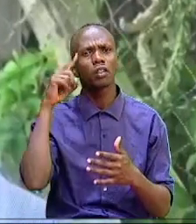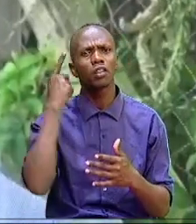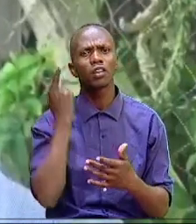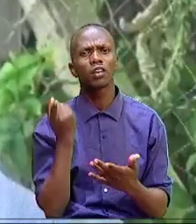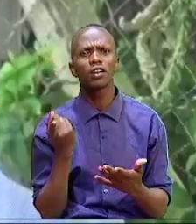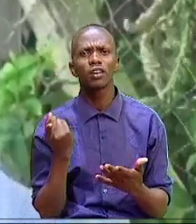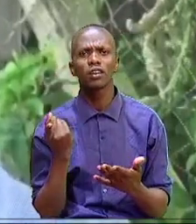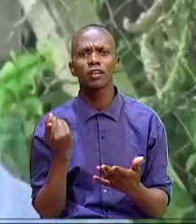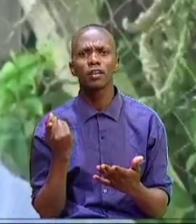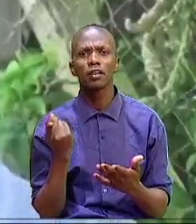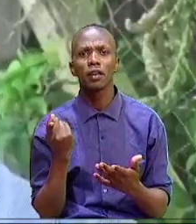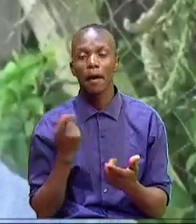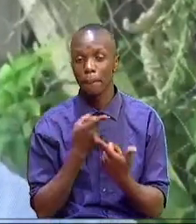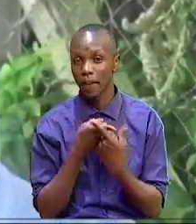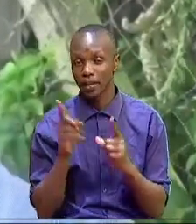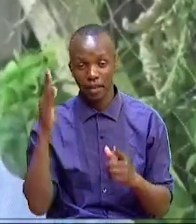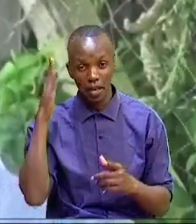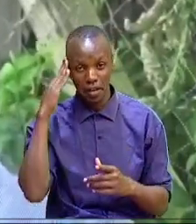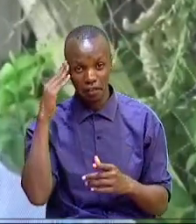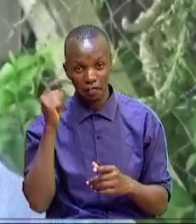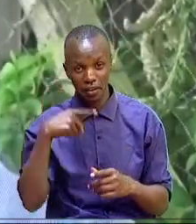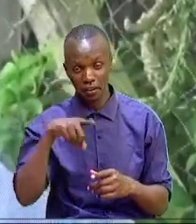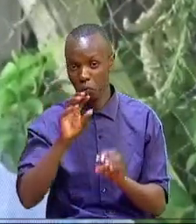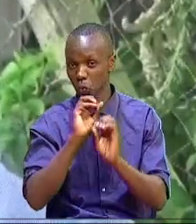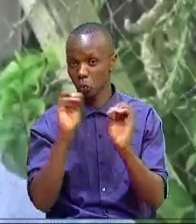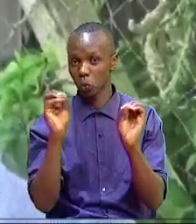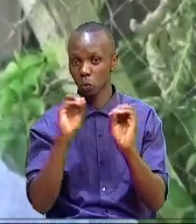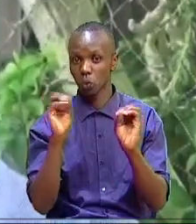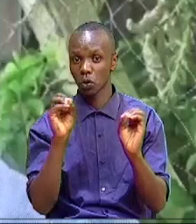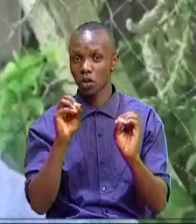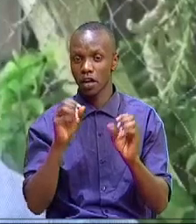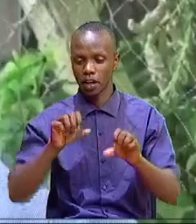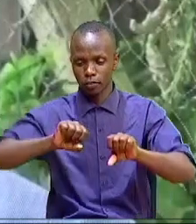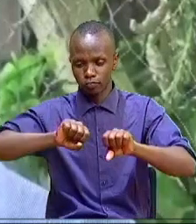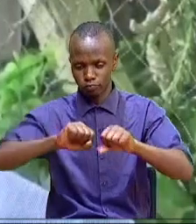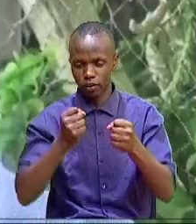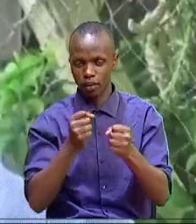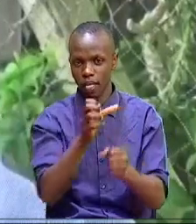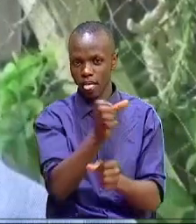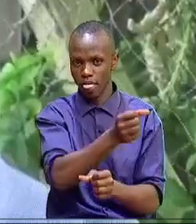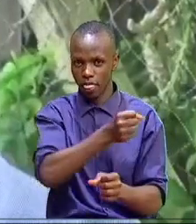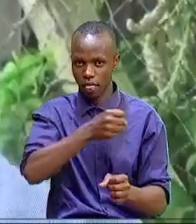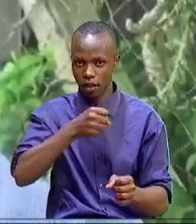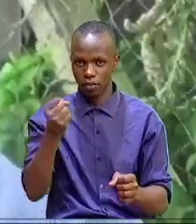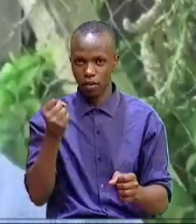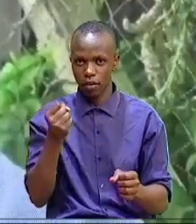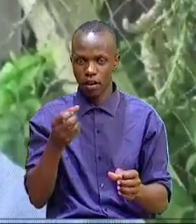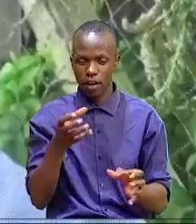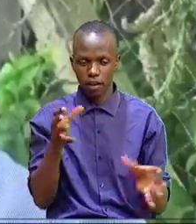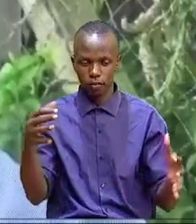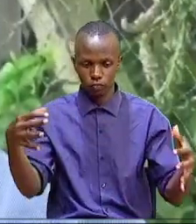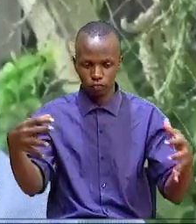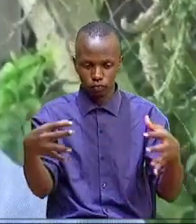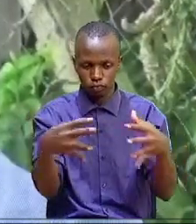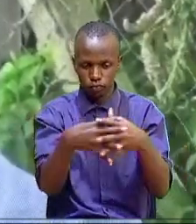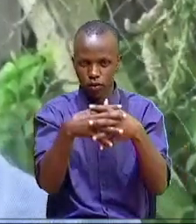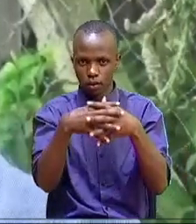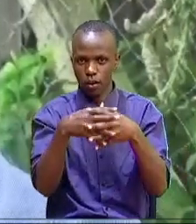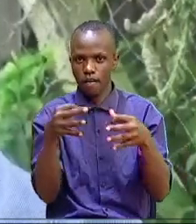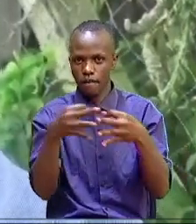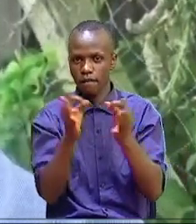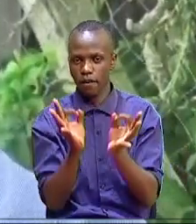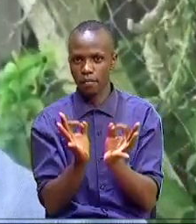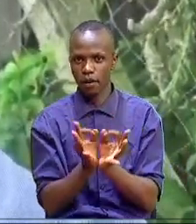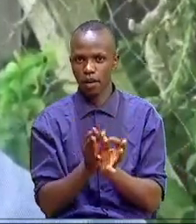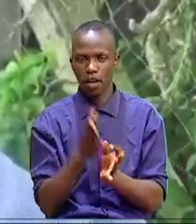identifying themselves, Avaro said the gangsters went ahead to break the door and held him and his family hostage, demanding to